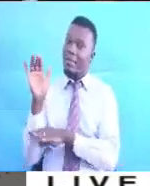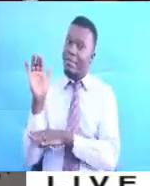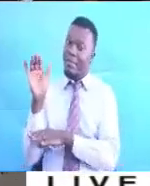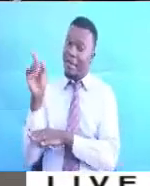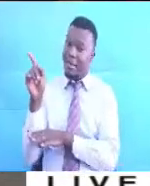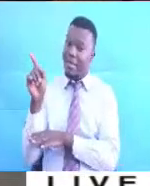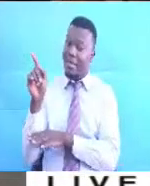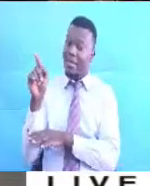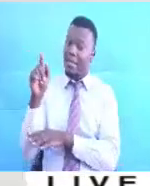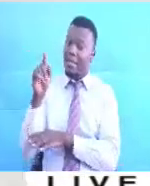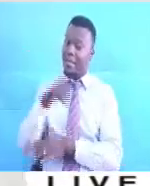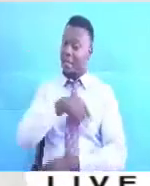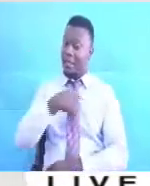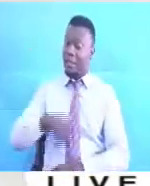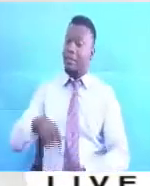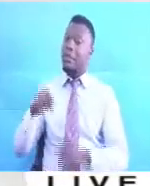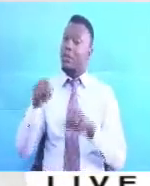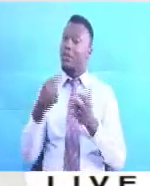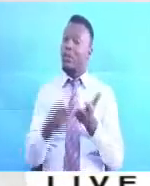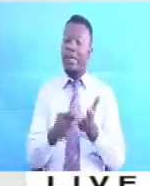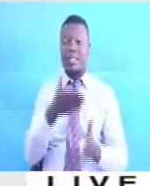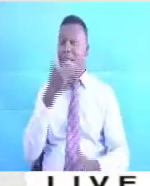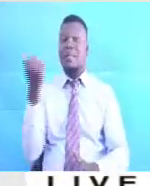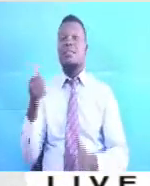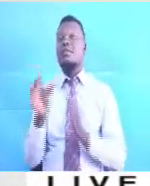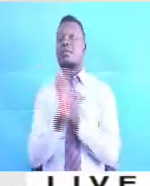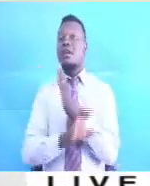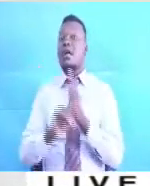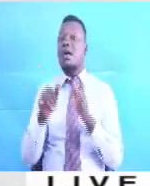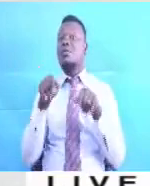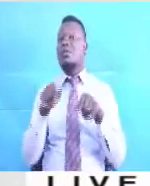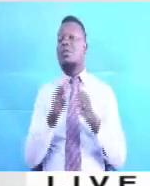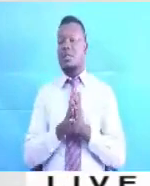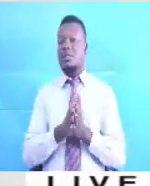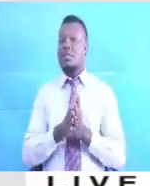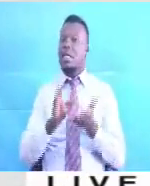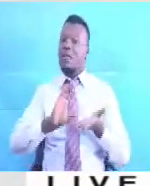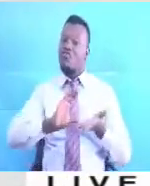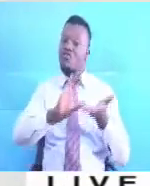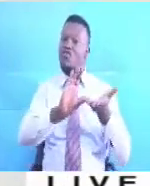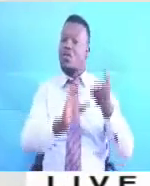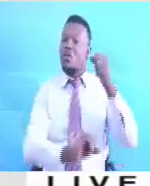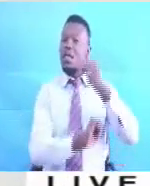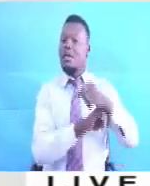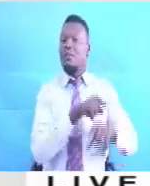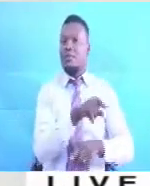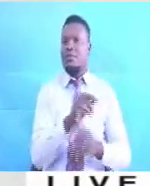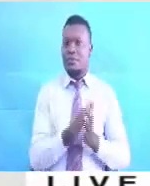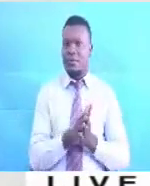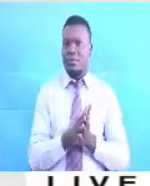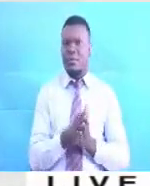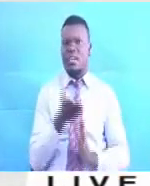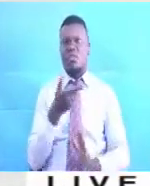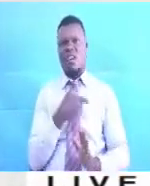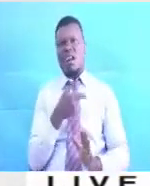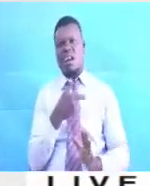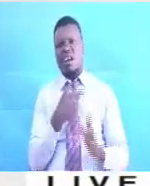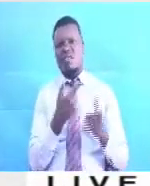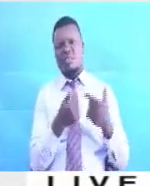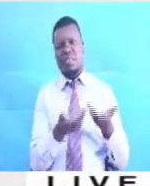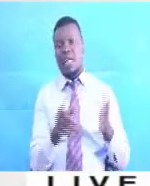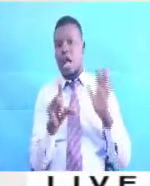that Uganda is the best destination in terms of investment. We have put in place policies and